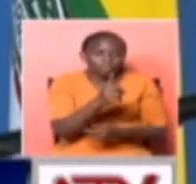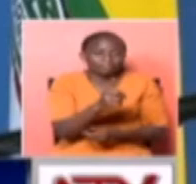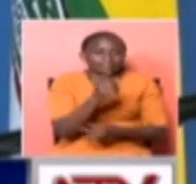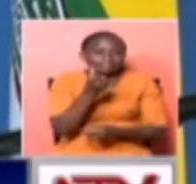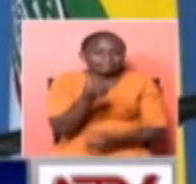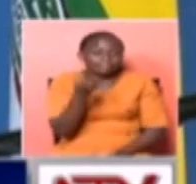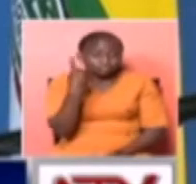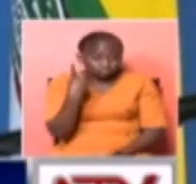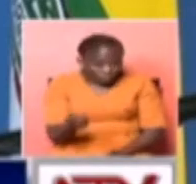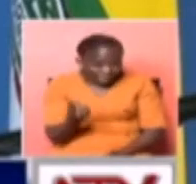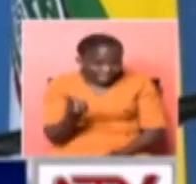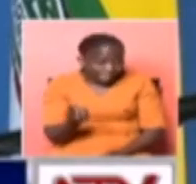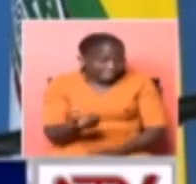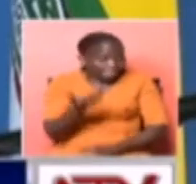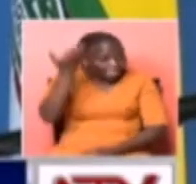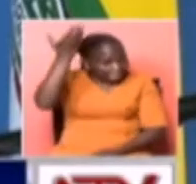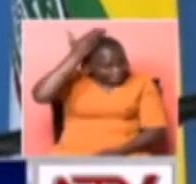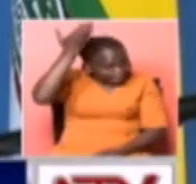70,161 nurses.